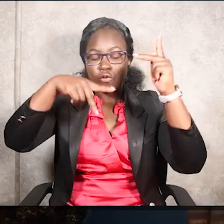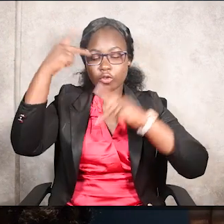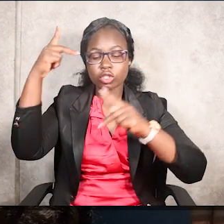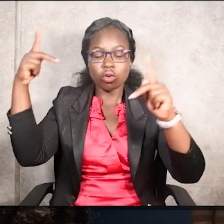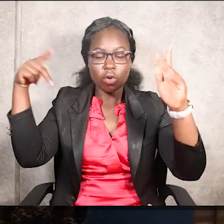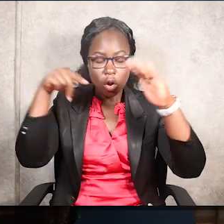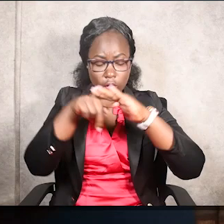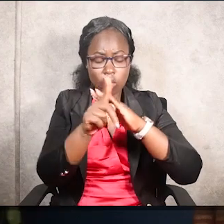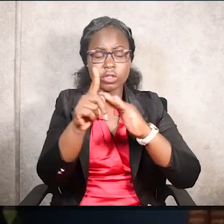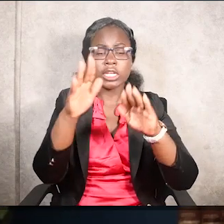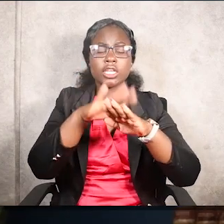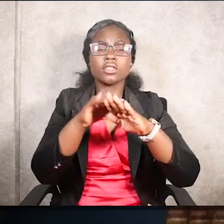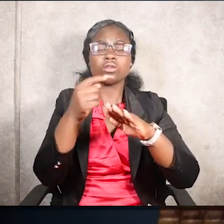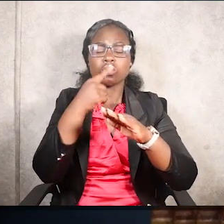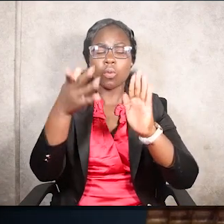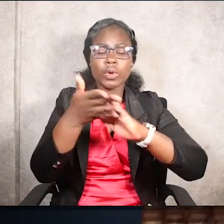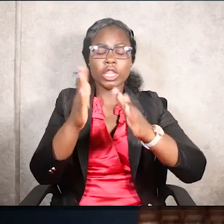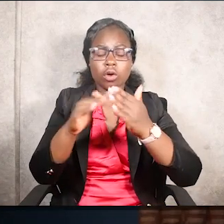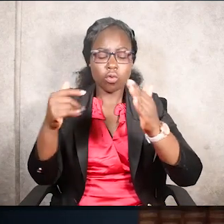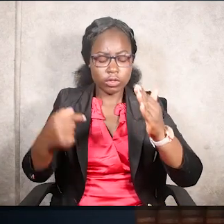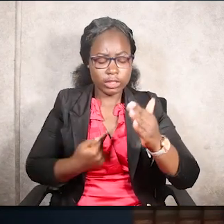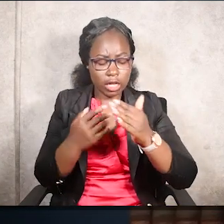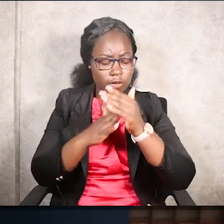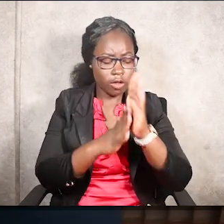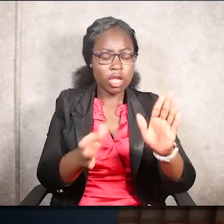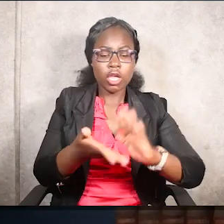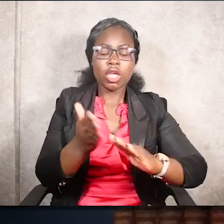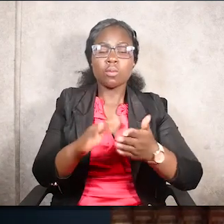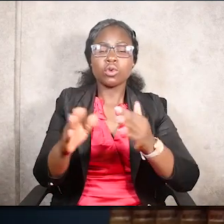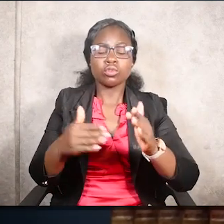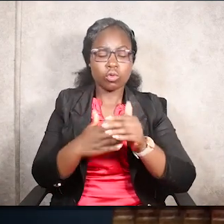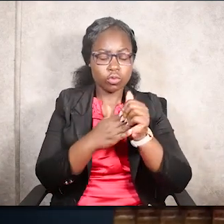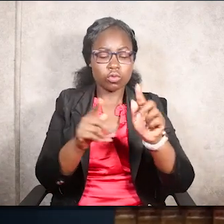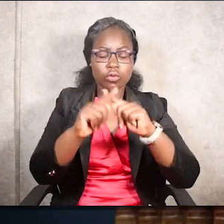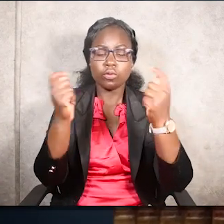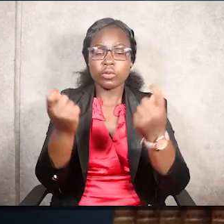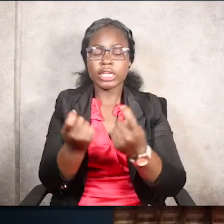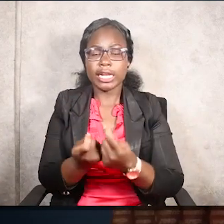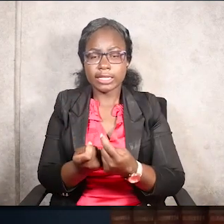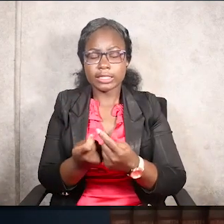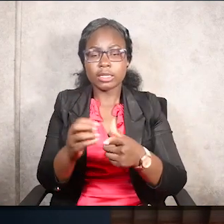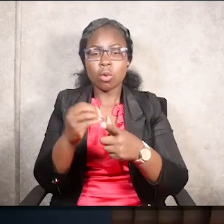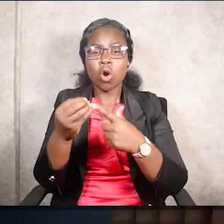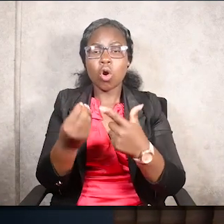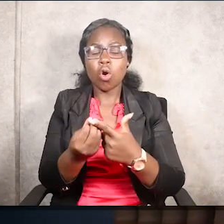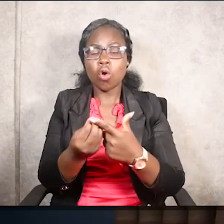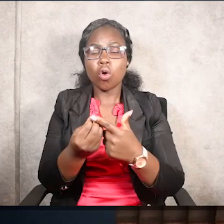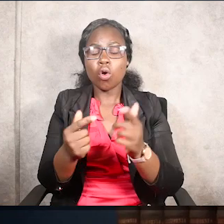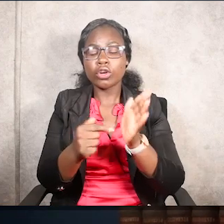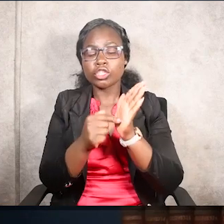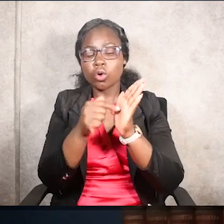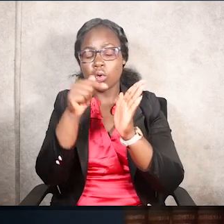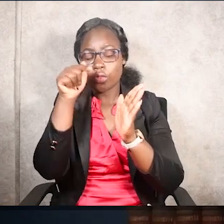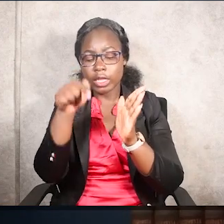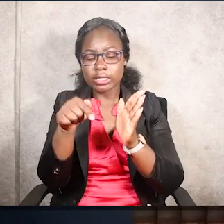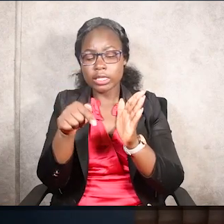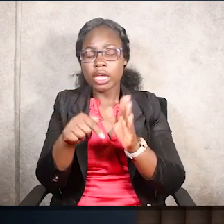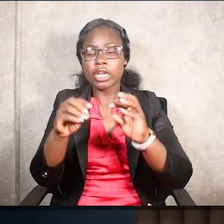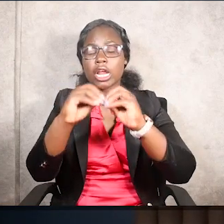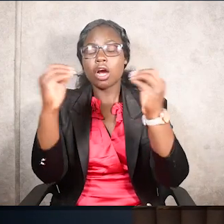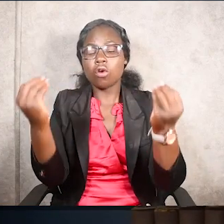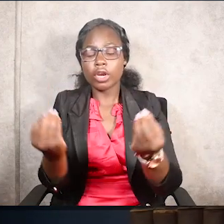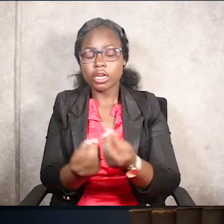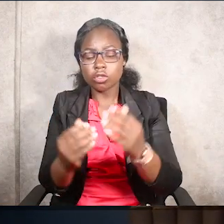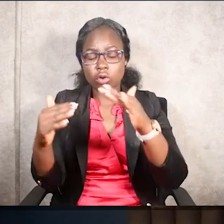to note that without self-leadership, you will not be able to lead a team, neither will you be able to amplify that into an